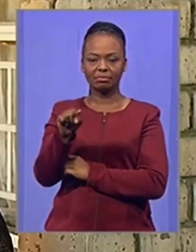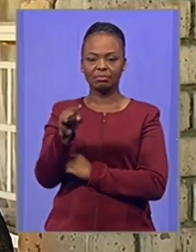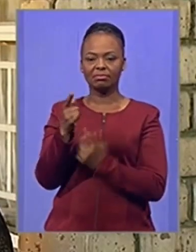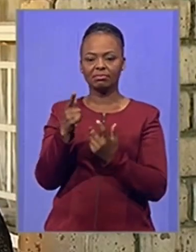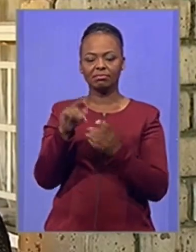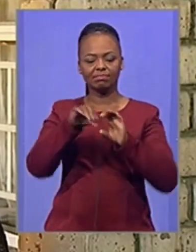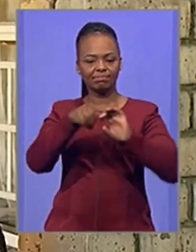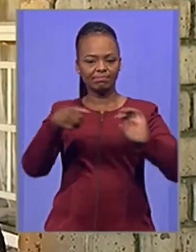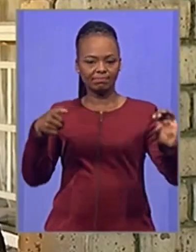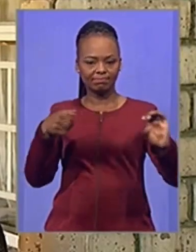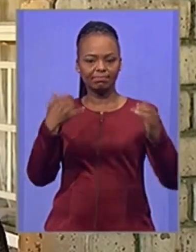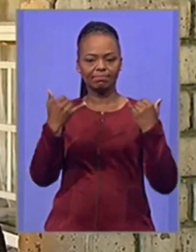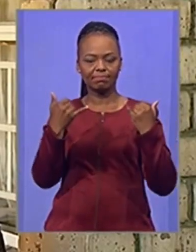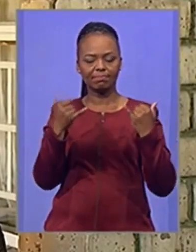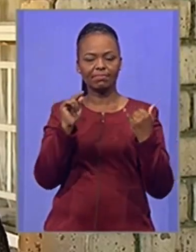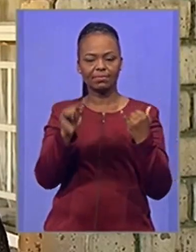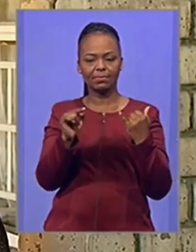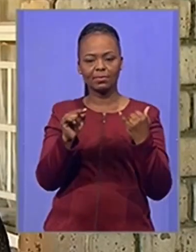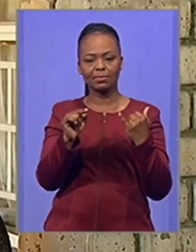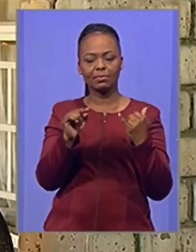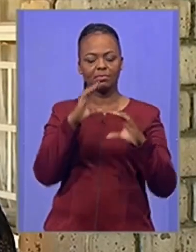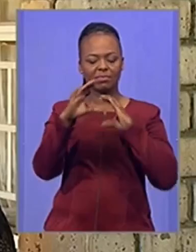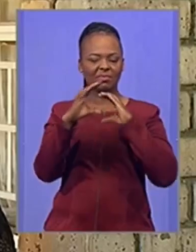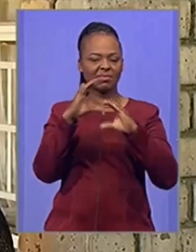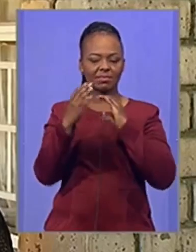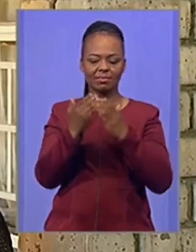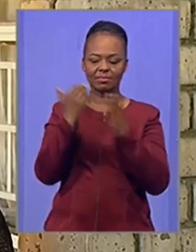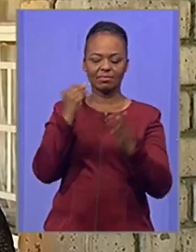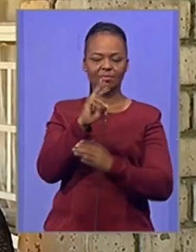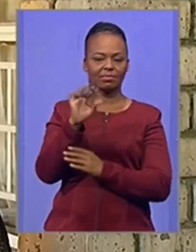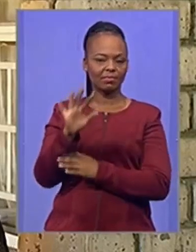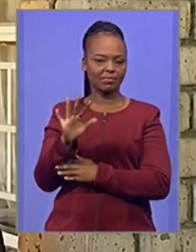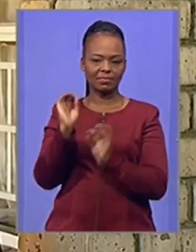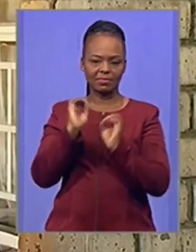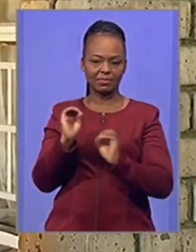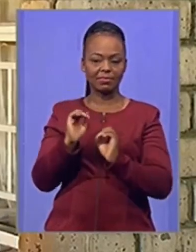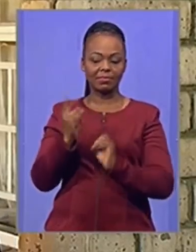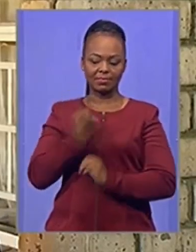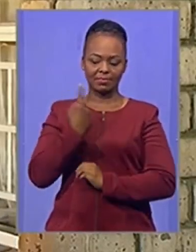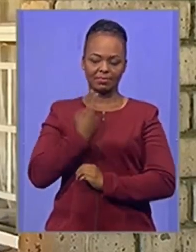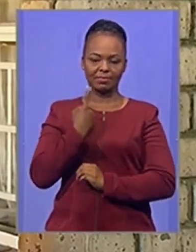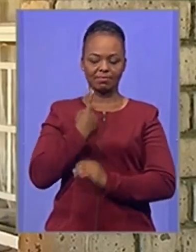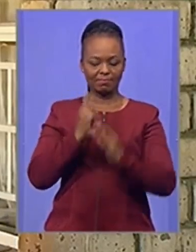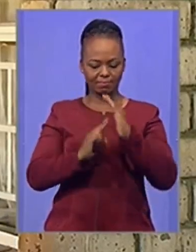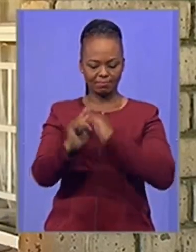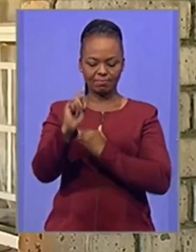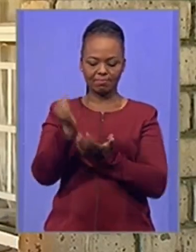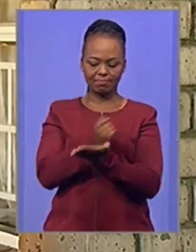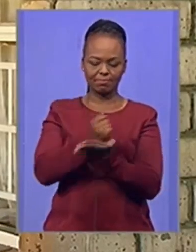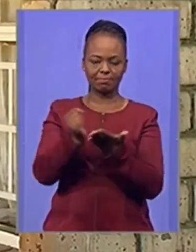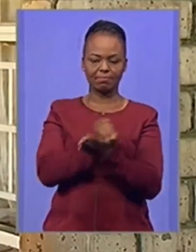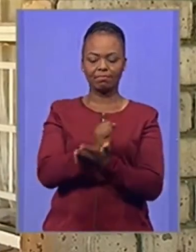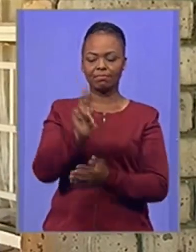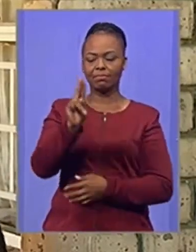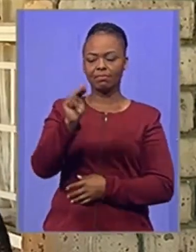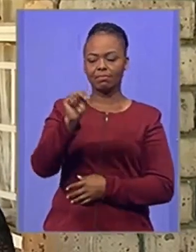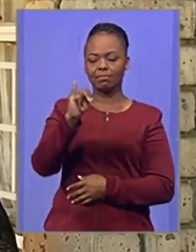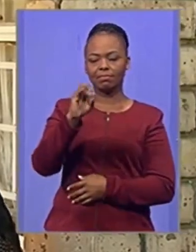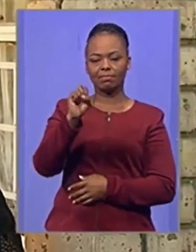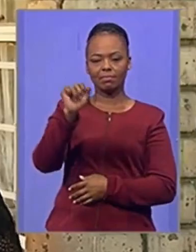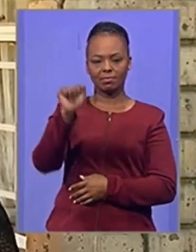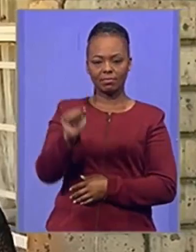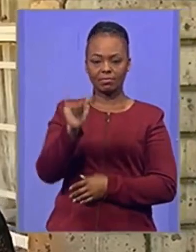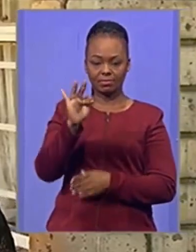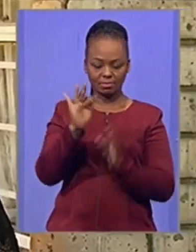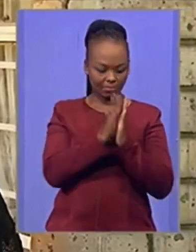ke ka 2005 mme ene Tebogo o ne a itsaya ene a ikisa sekolong a register ko Unisa ene re ha butsi dibuka tsa